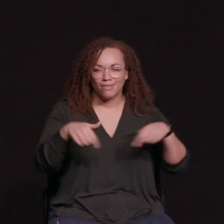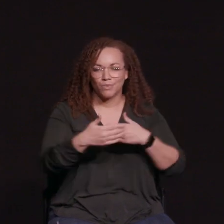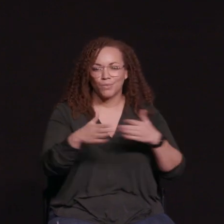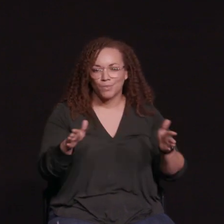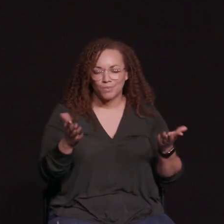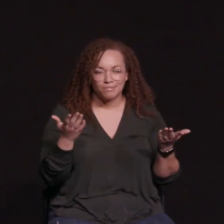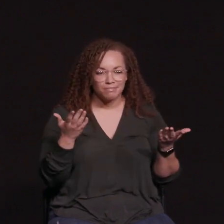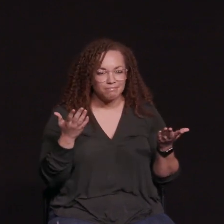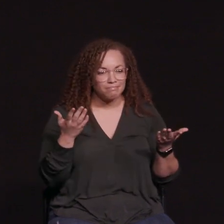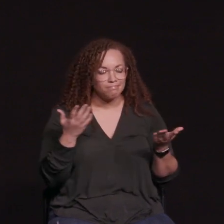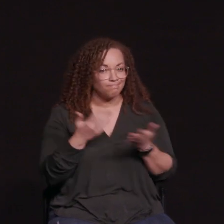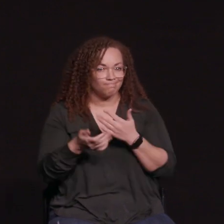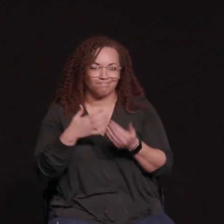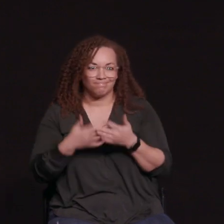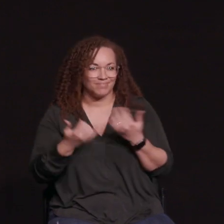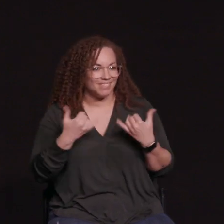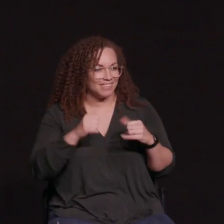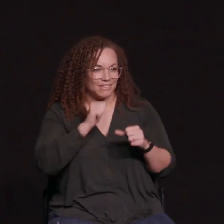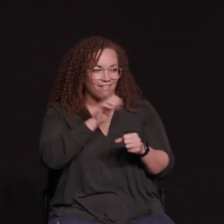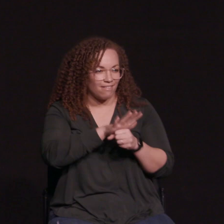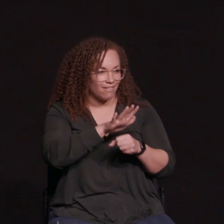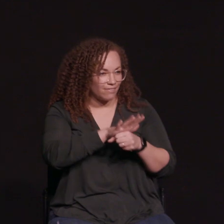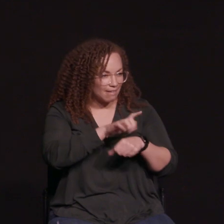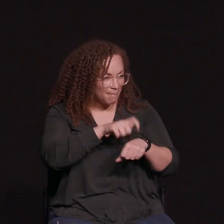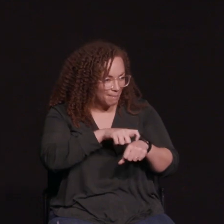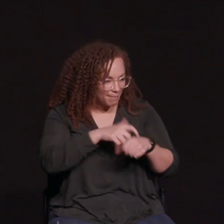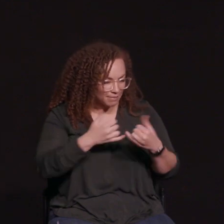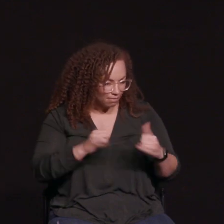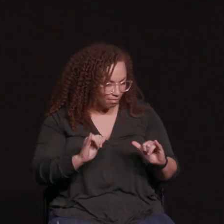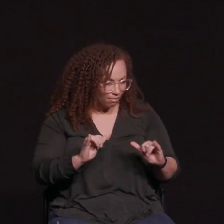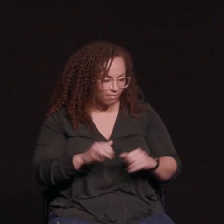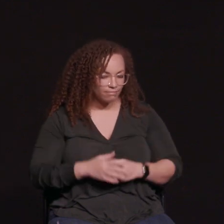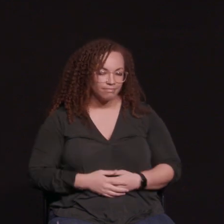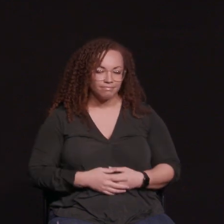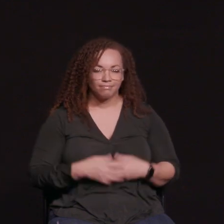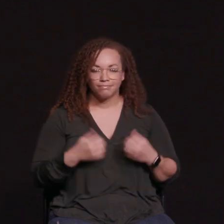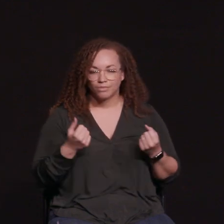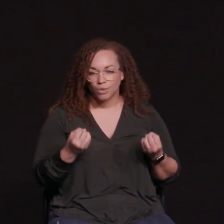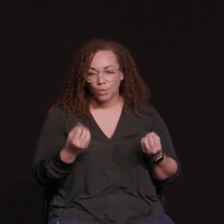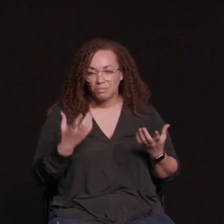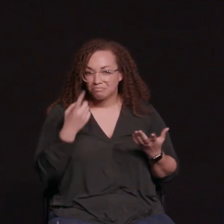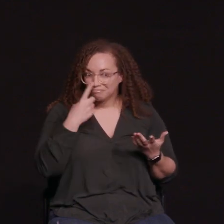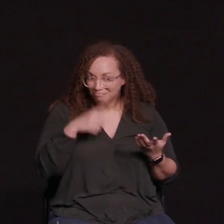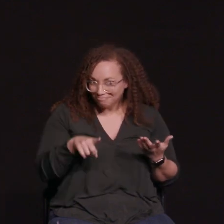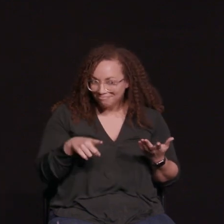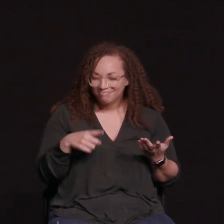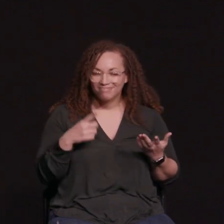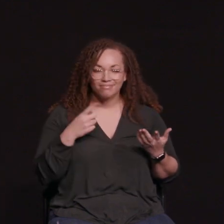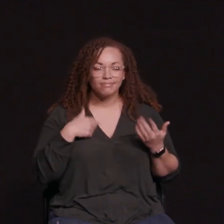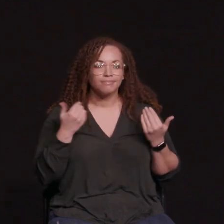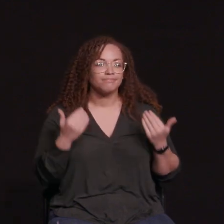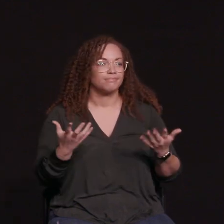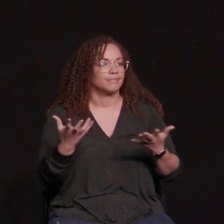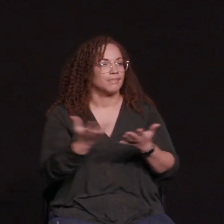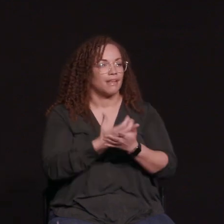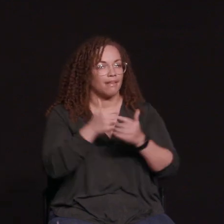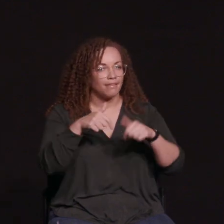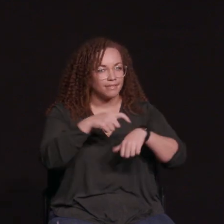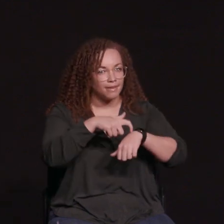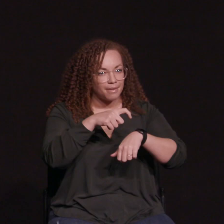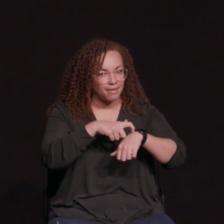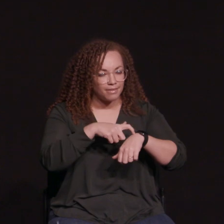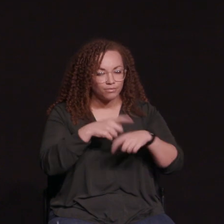even then, there wouldn't be enough time. And so, if I may, I want to take the time to